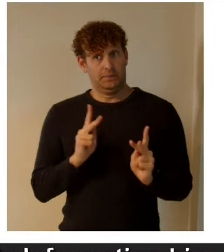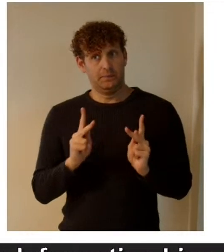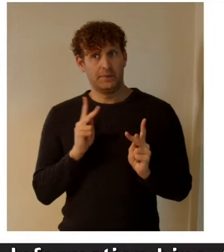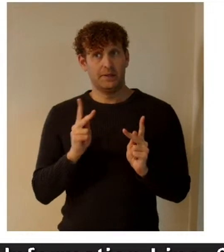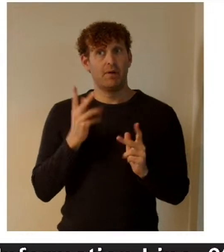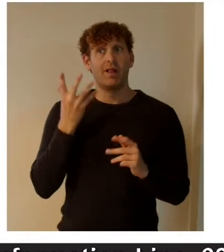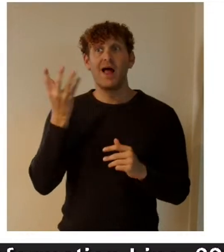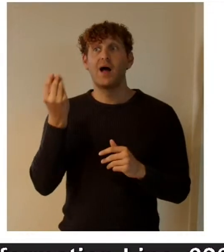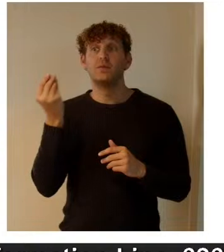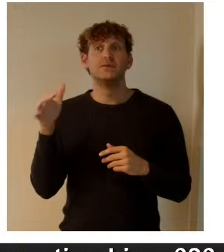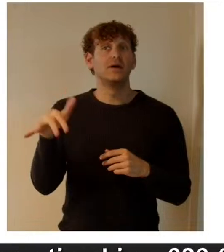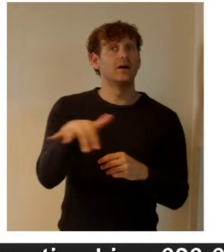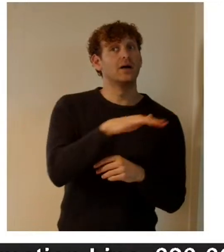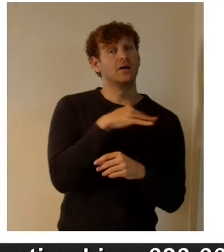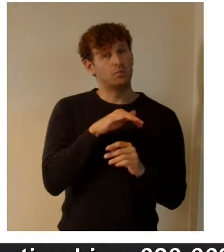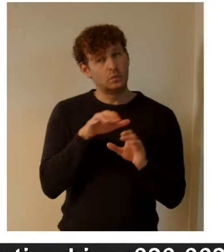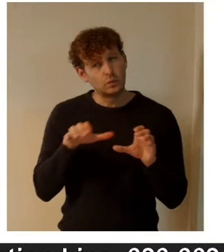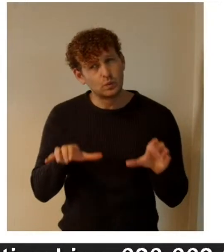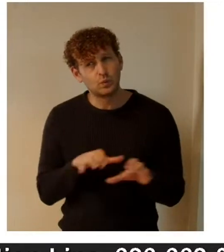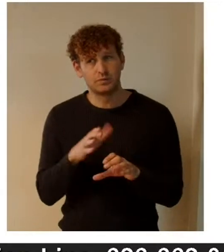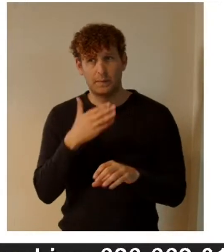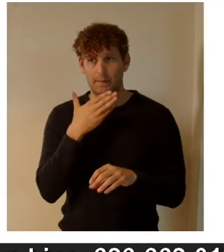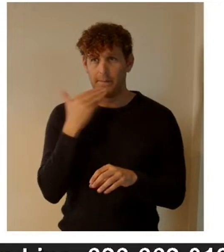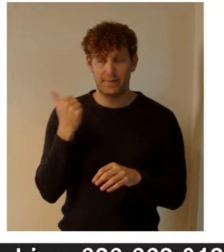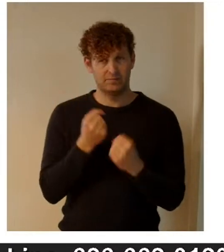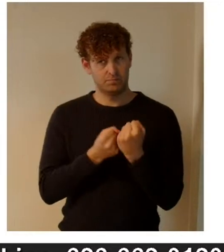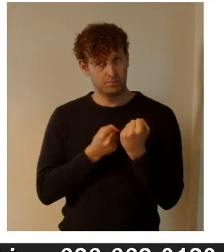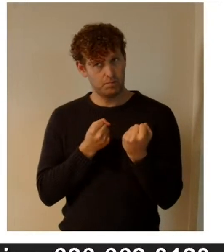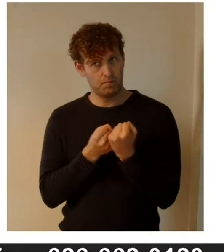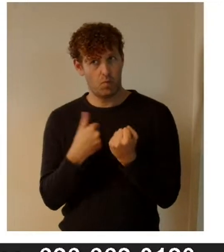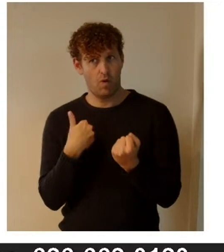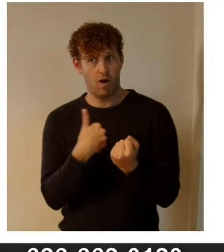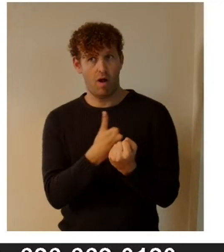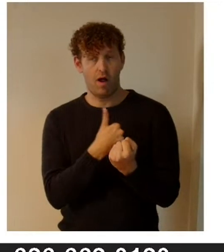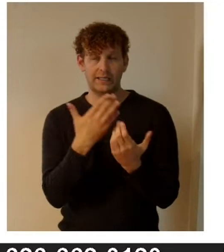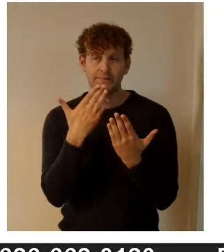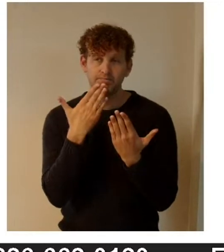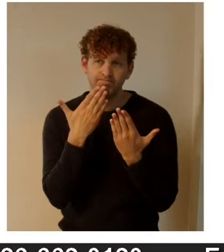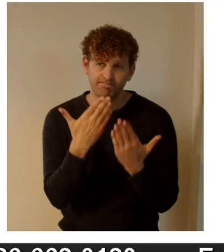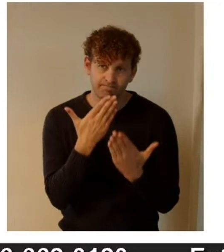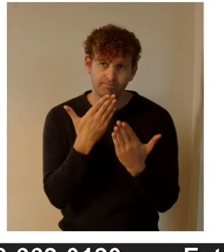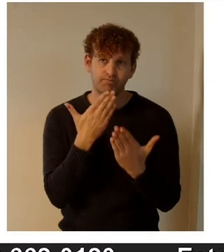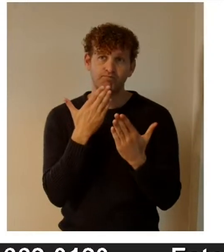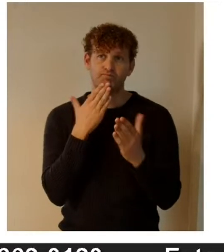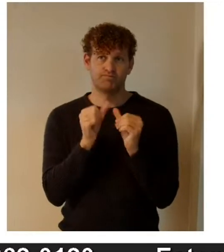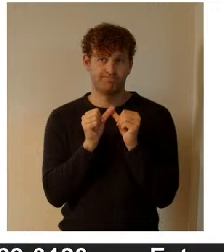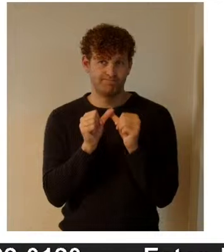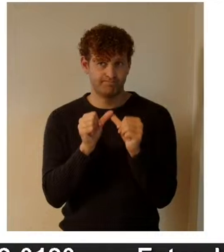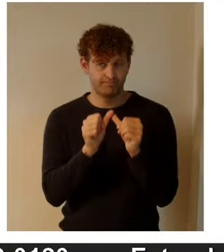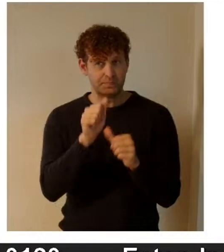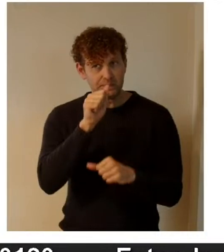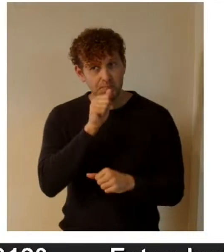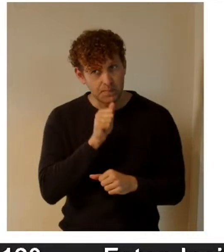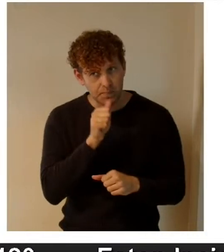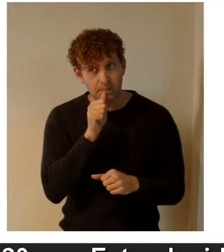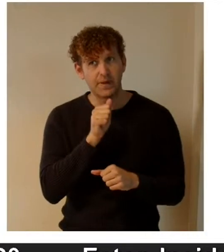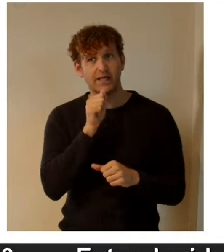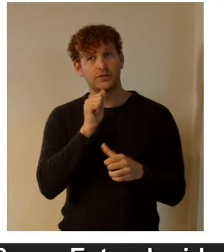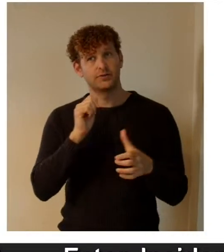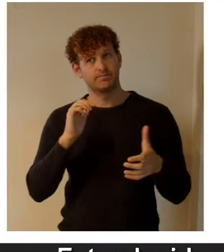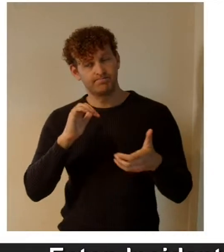within their power to support us all. Thank you for your ongoing patience, support, and